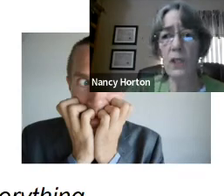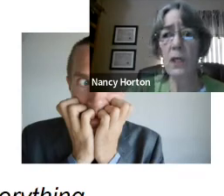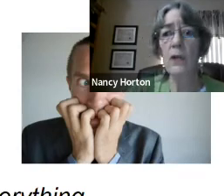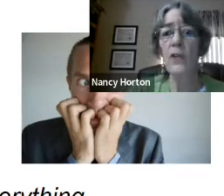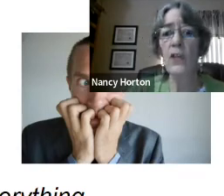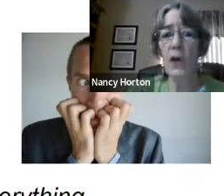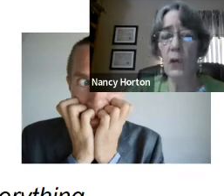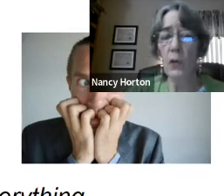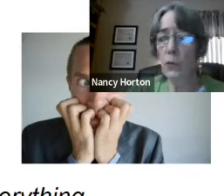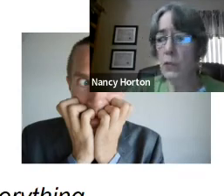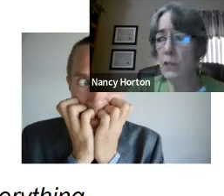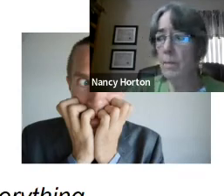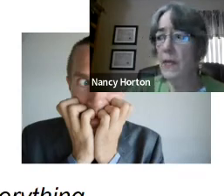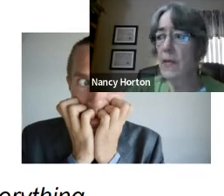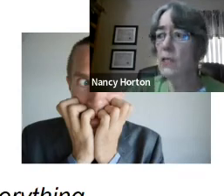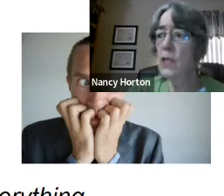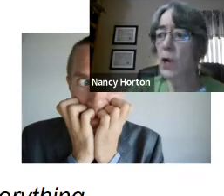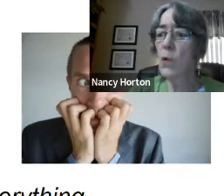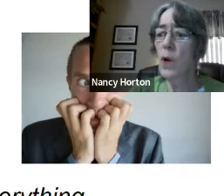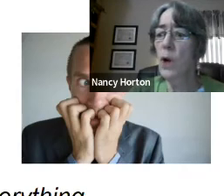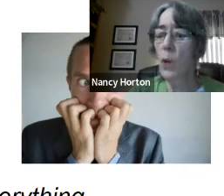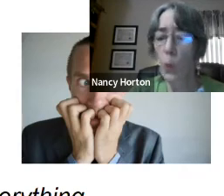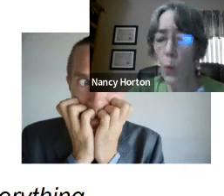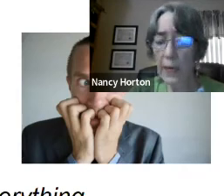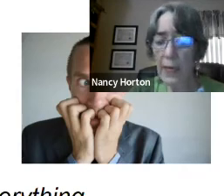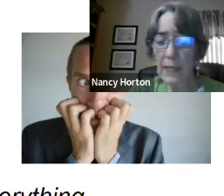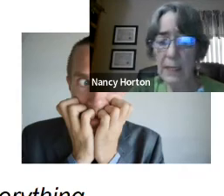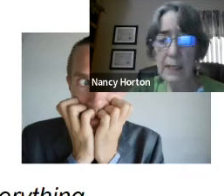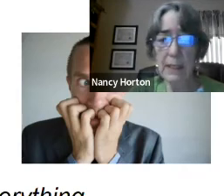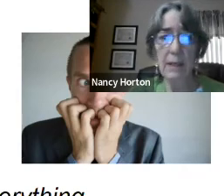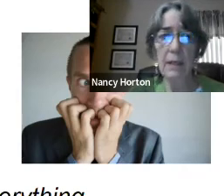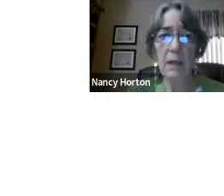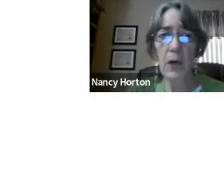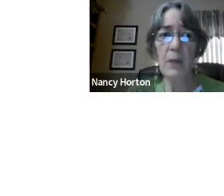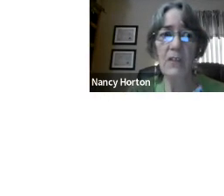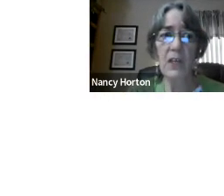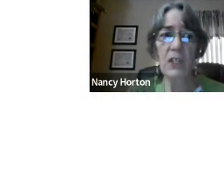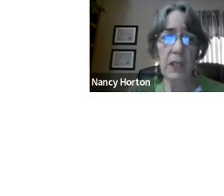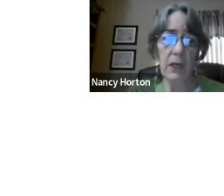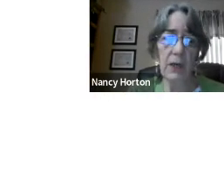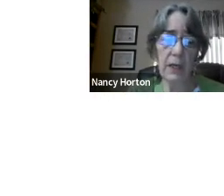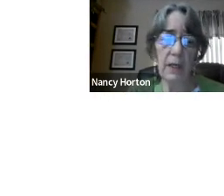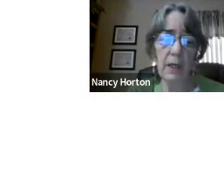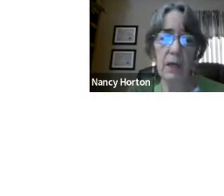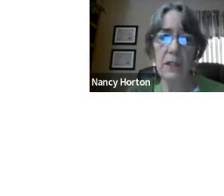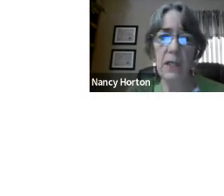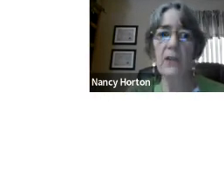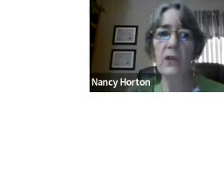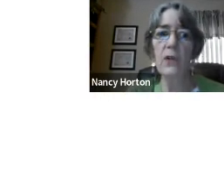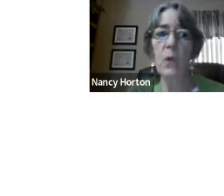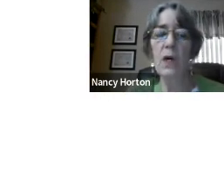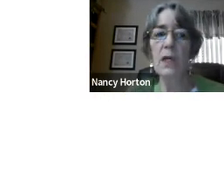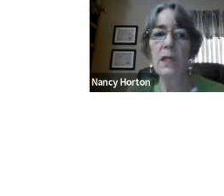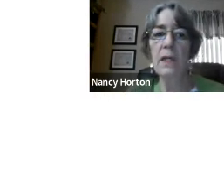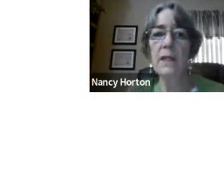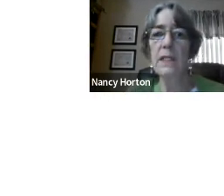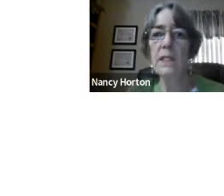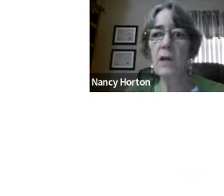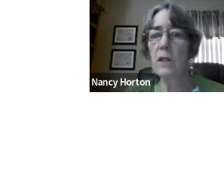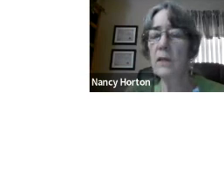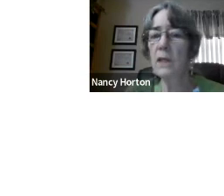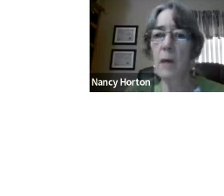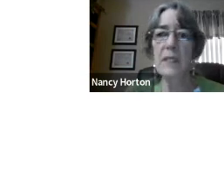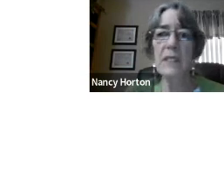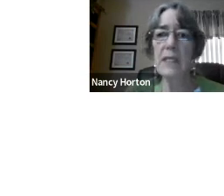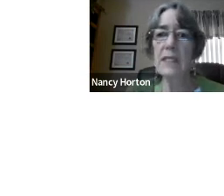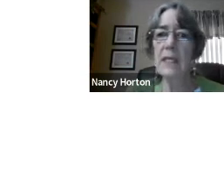count those. So what is a primary function area? On slide 31, these